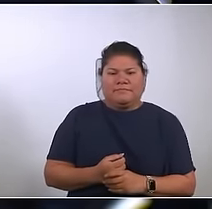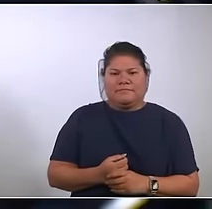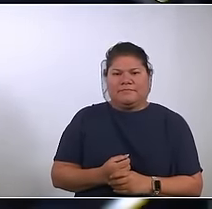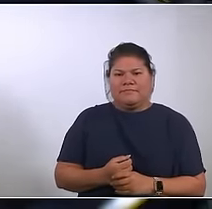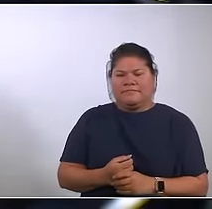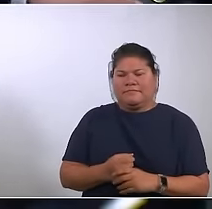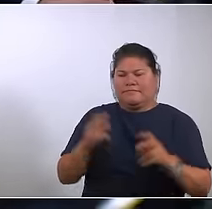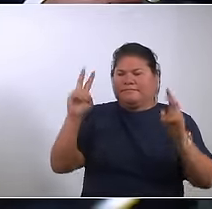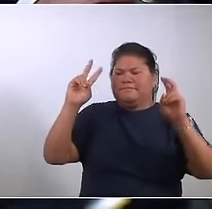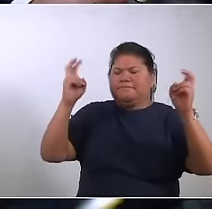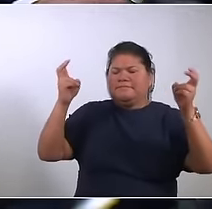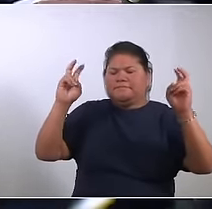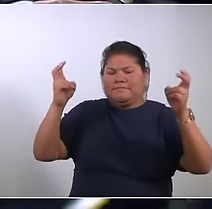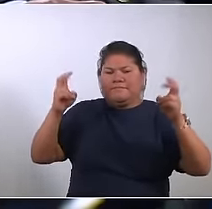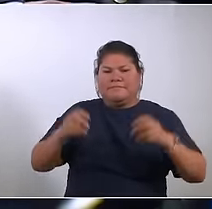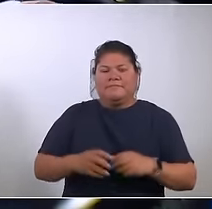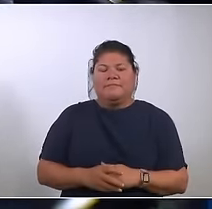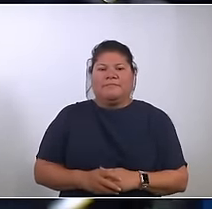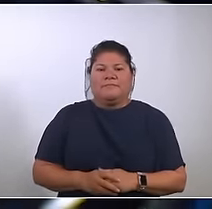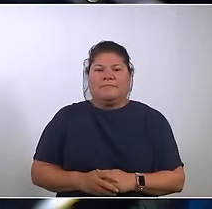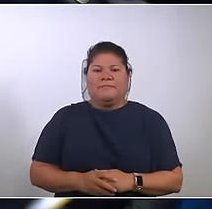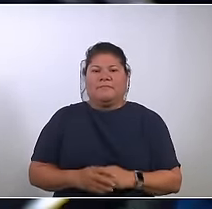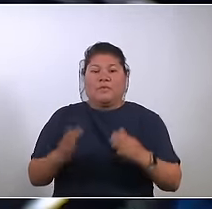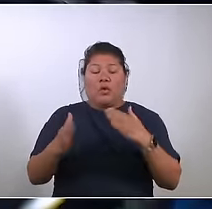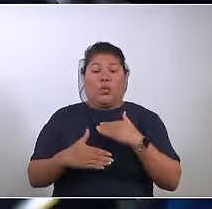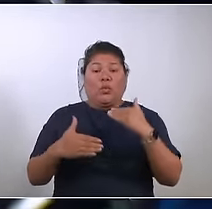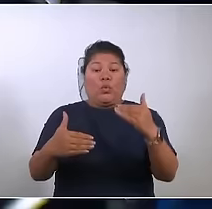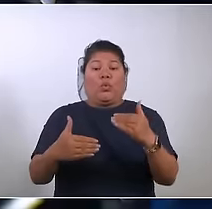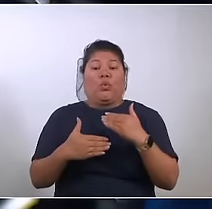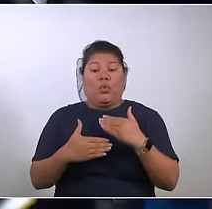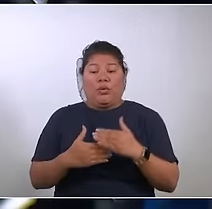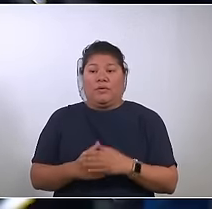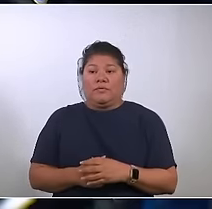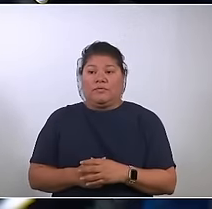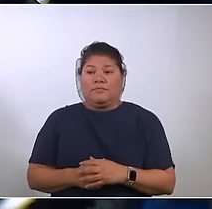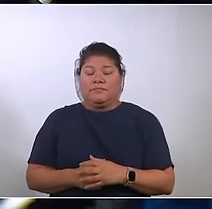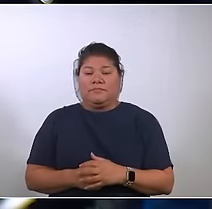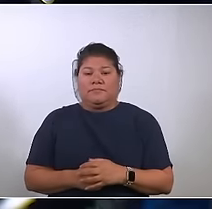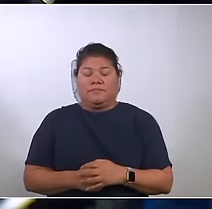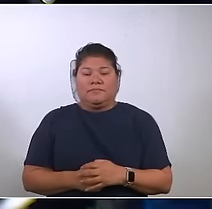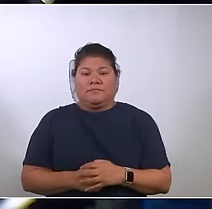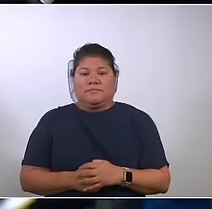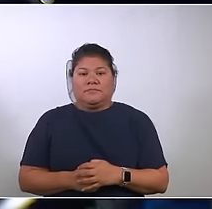and it was entitled. Fue intitulado. Breathe. Respira.